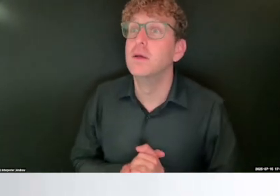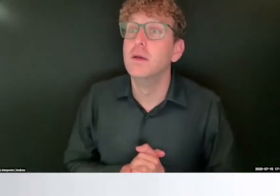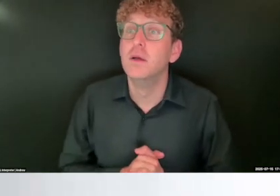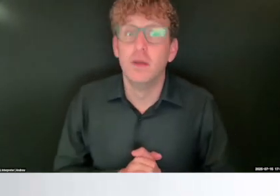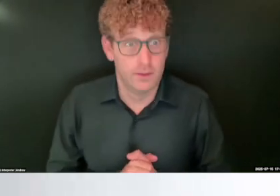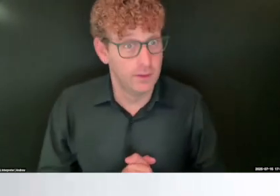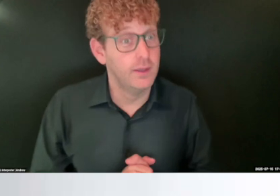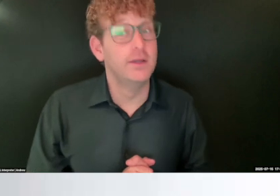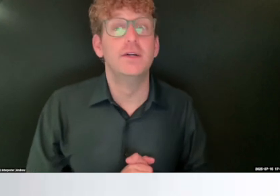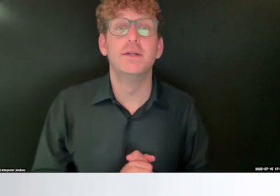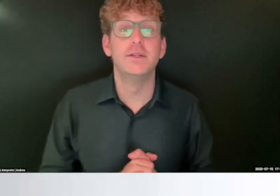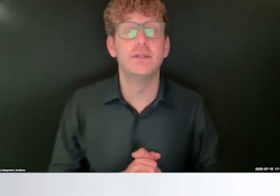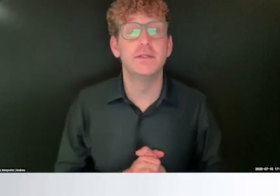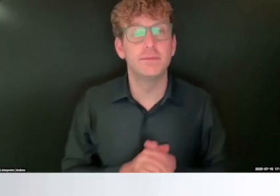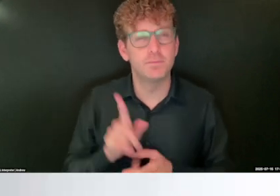Second.